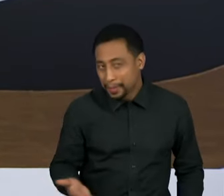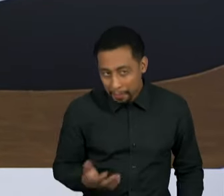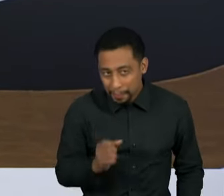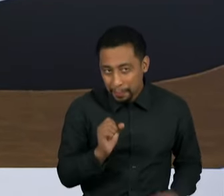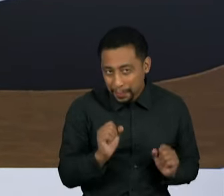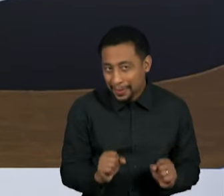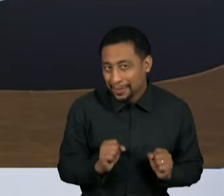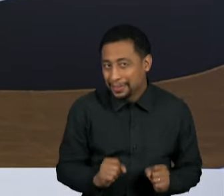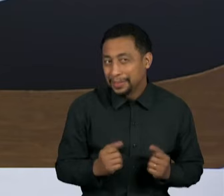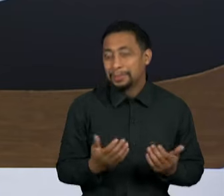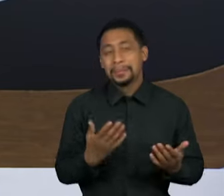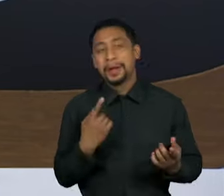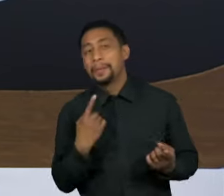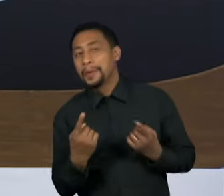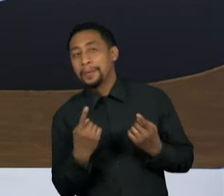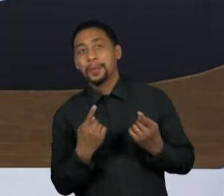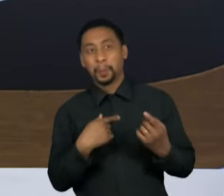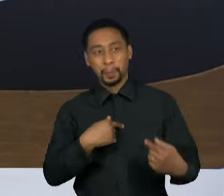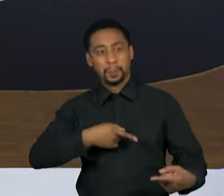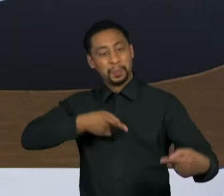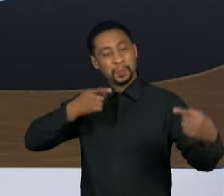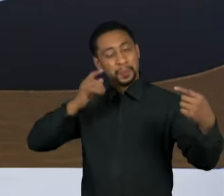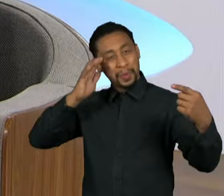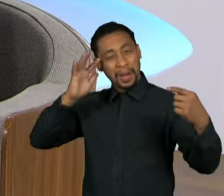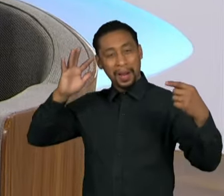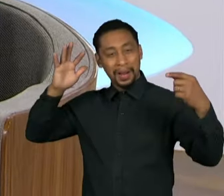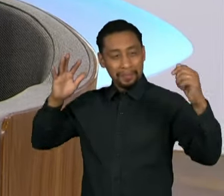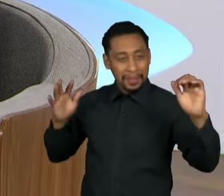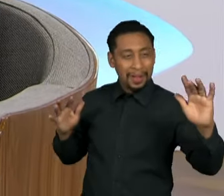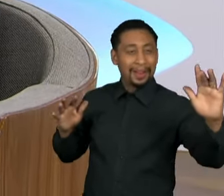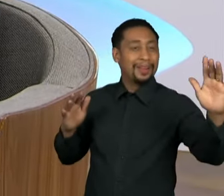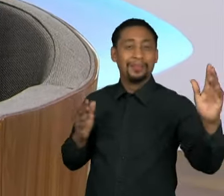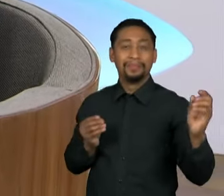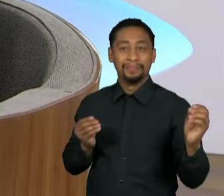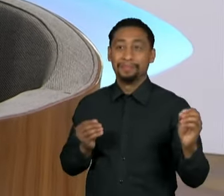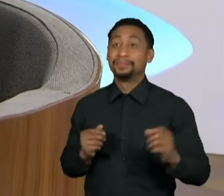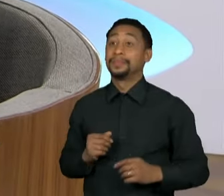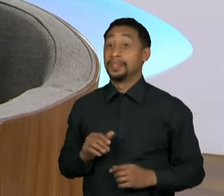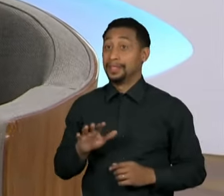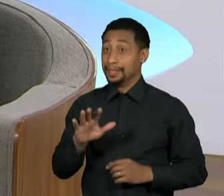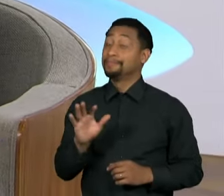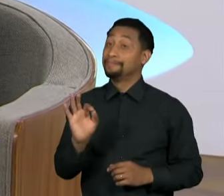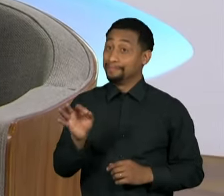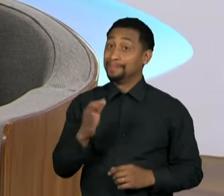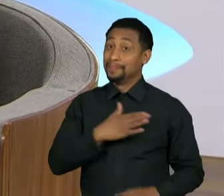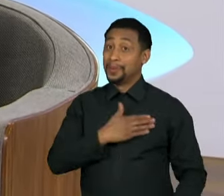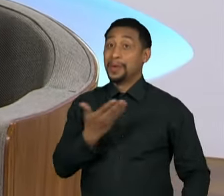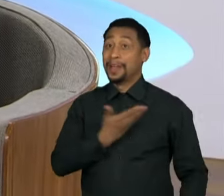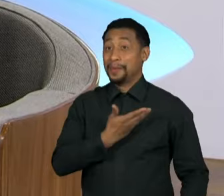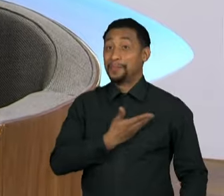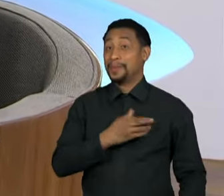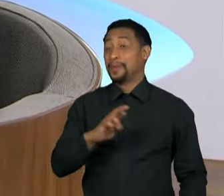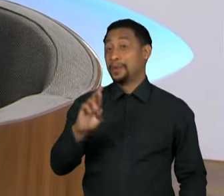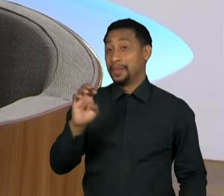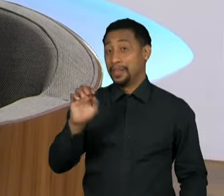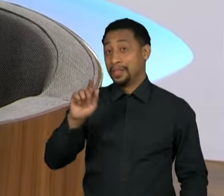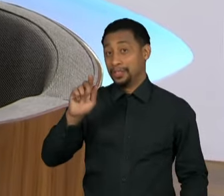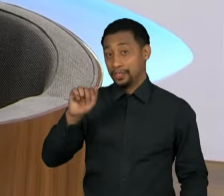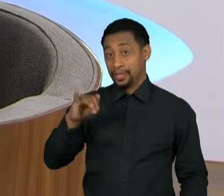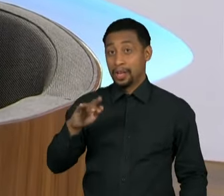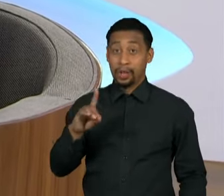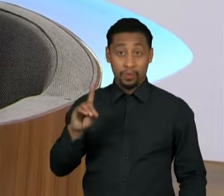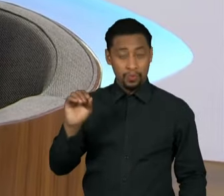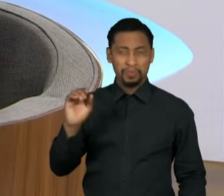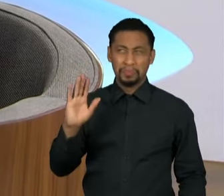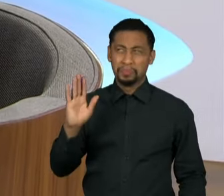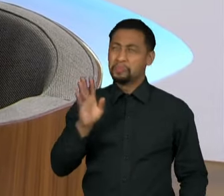Como foi essa conversa de cunho bastante filosófico? Yes, my friend Reginaldo, whom I first met